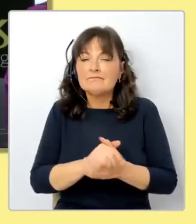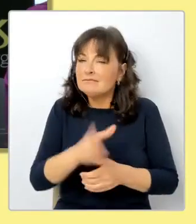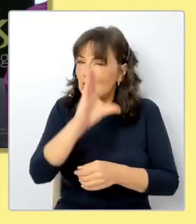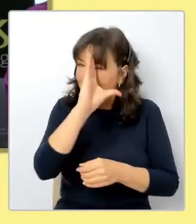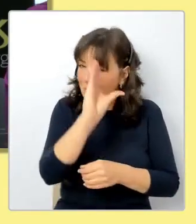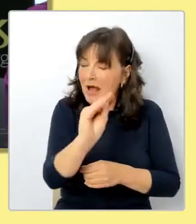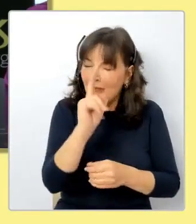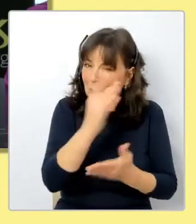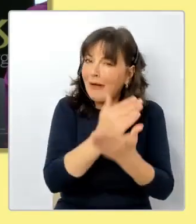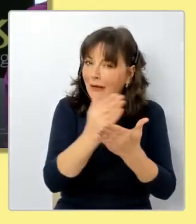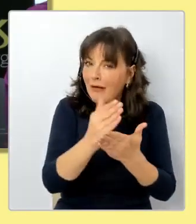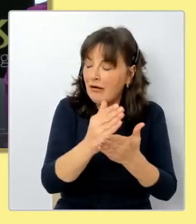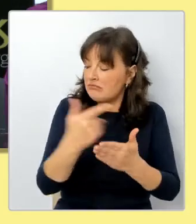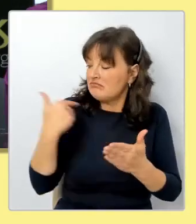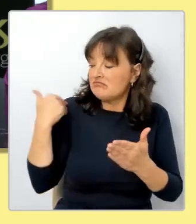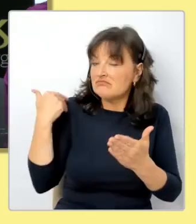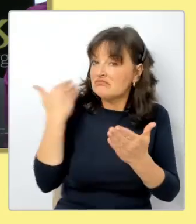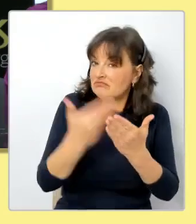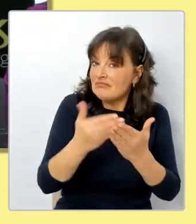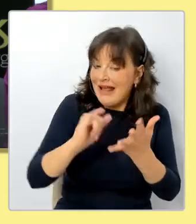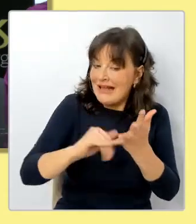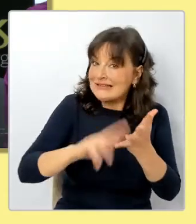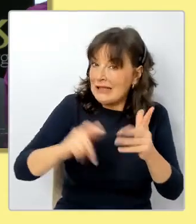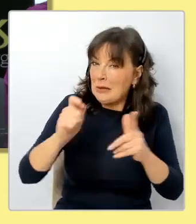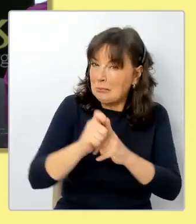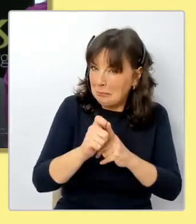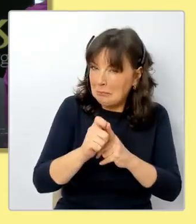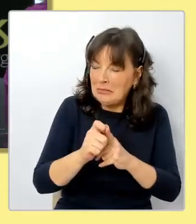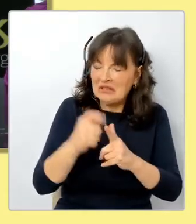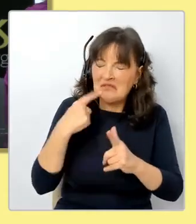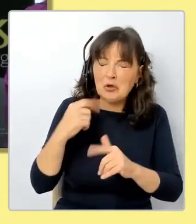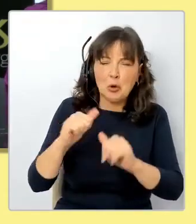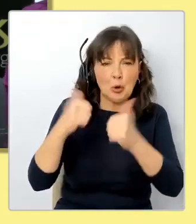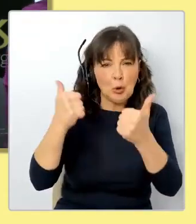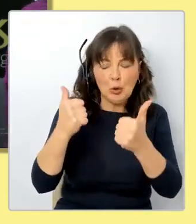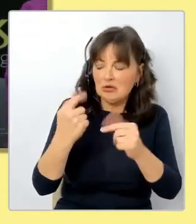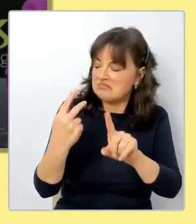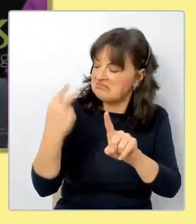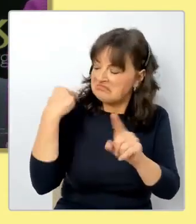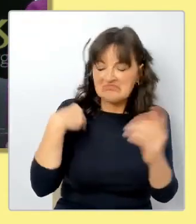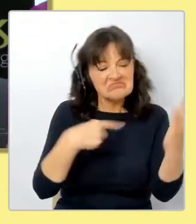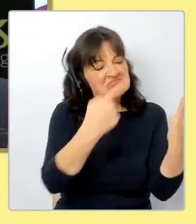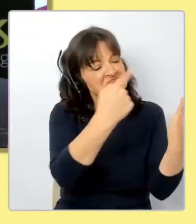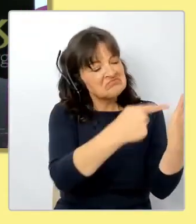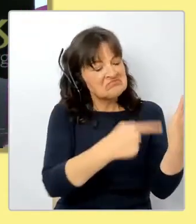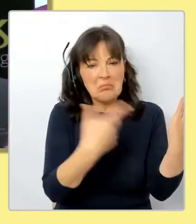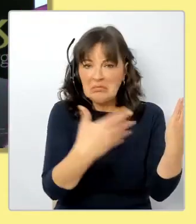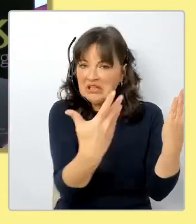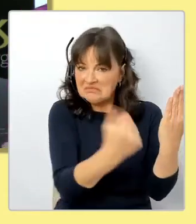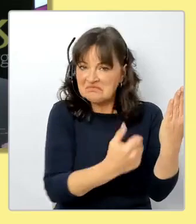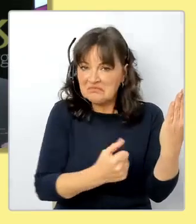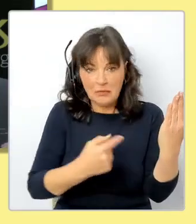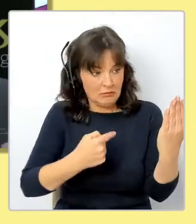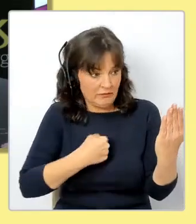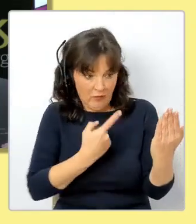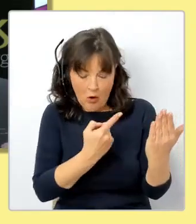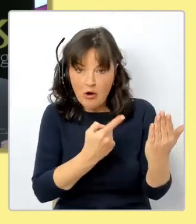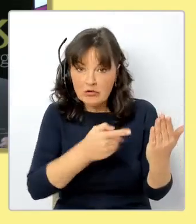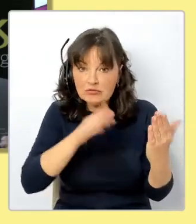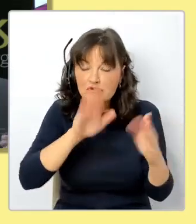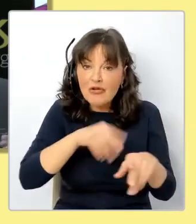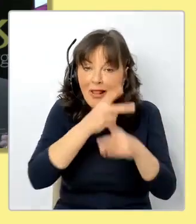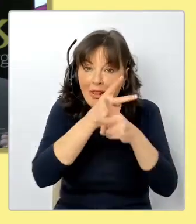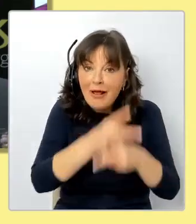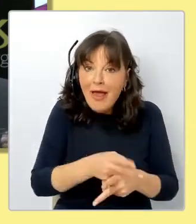record on expanding early learning and childcare, the free offer of childcare. I'm keen